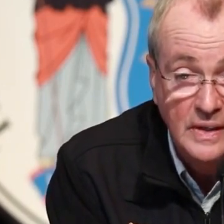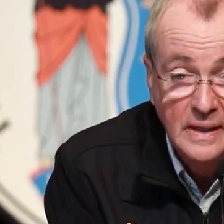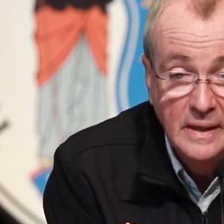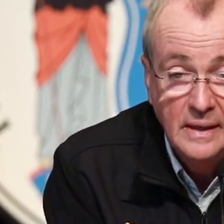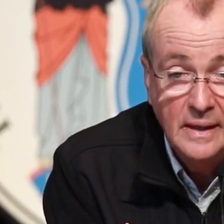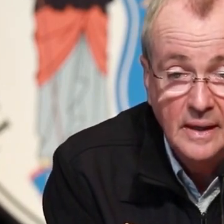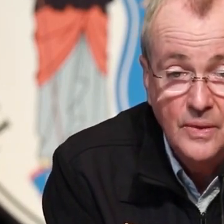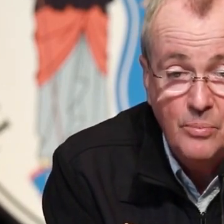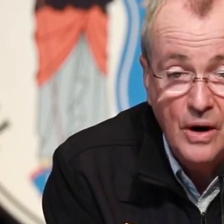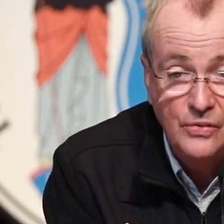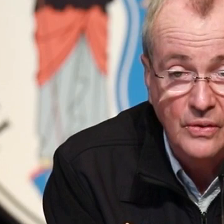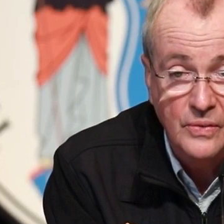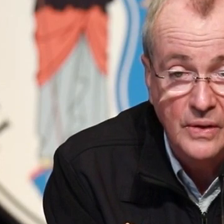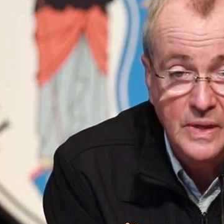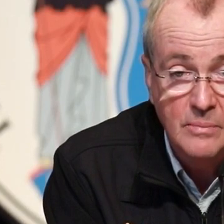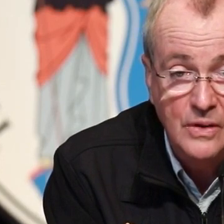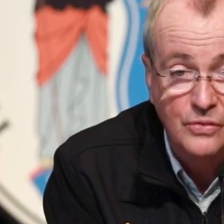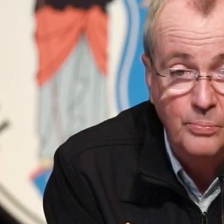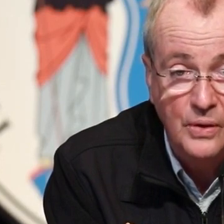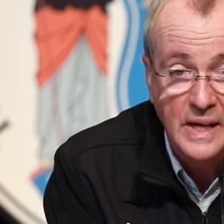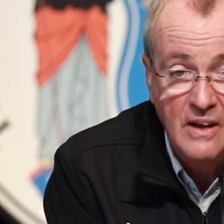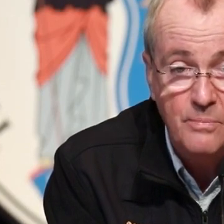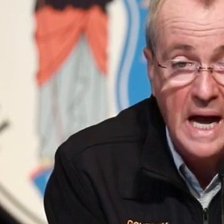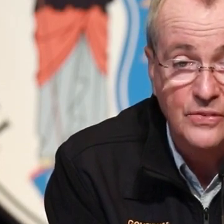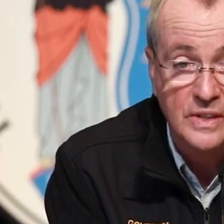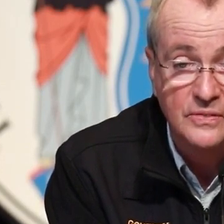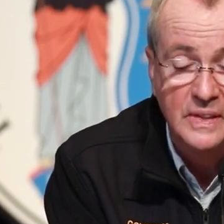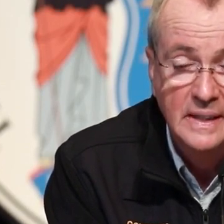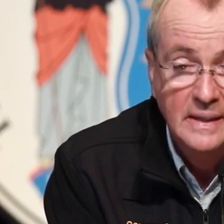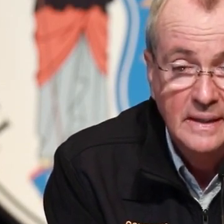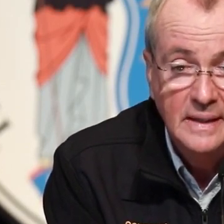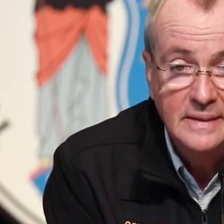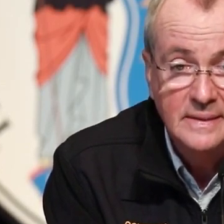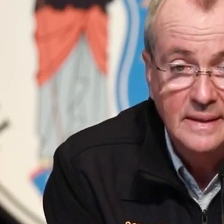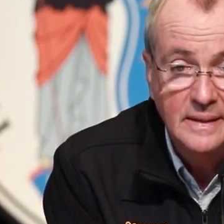dailies. The bars are the amounts per day of positive